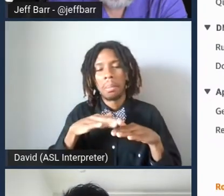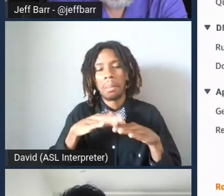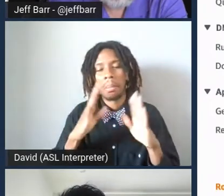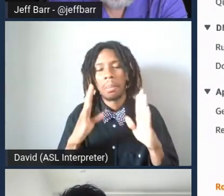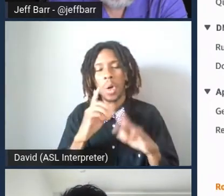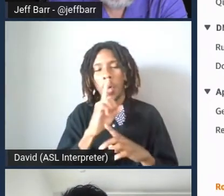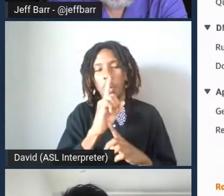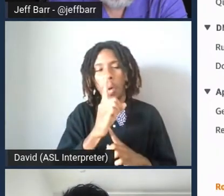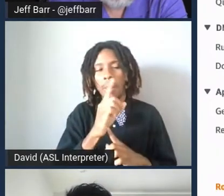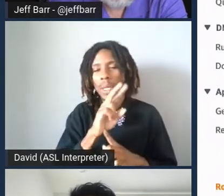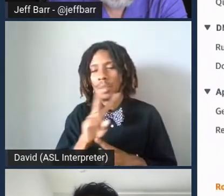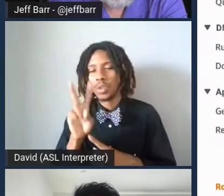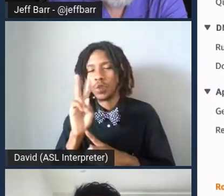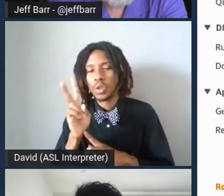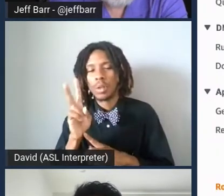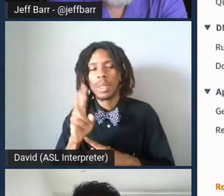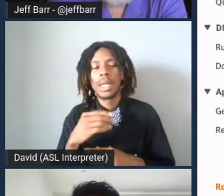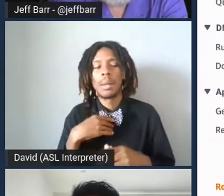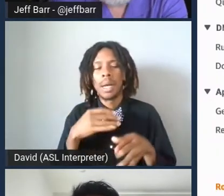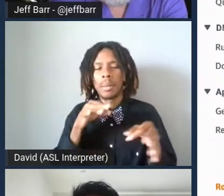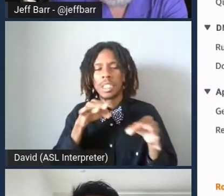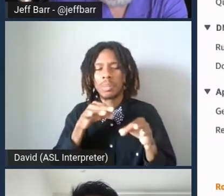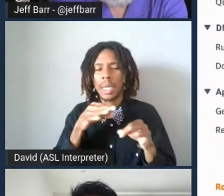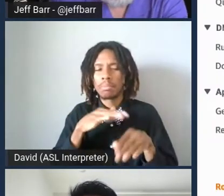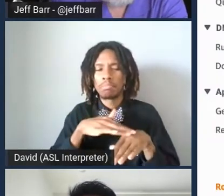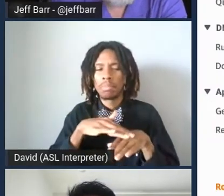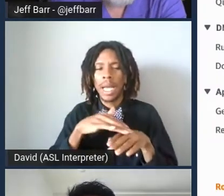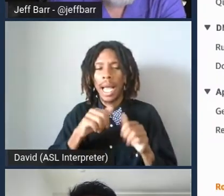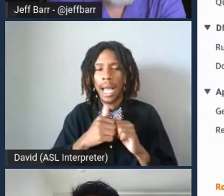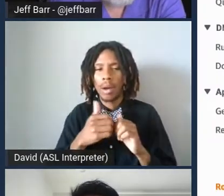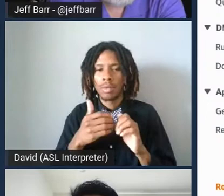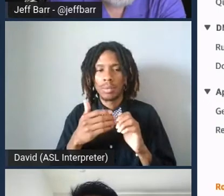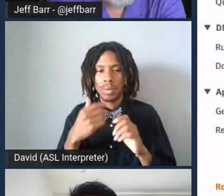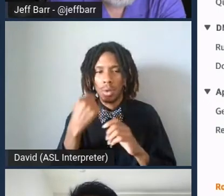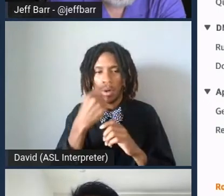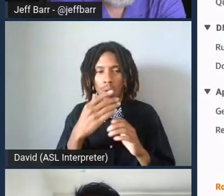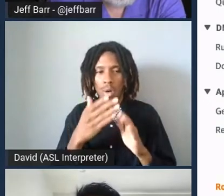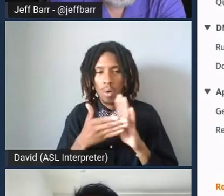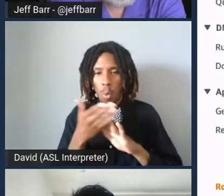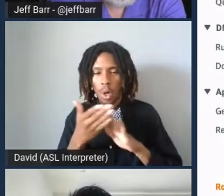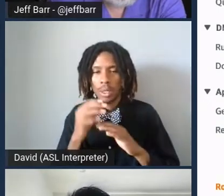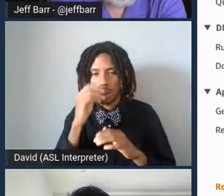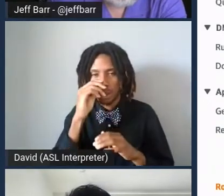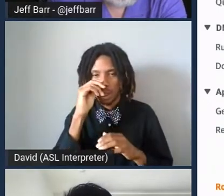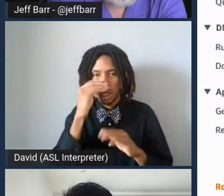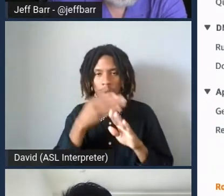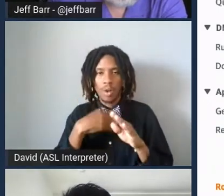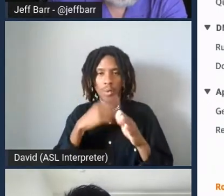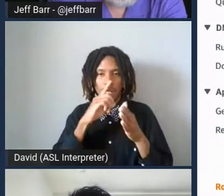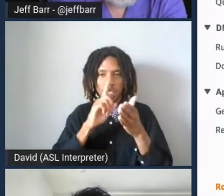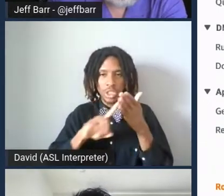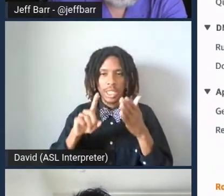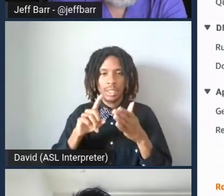me quickly explain how it works first before we check our application to verify the failover state.